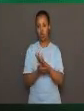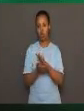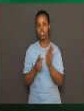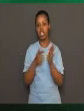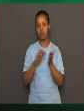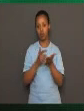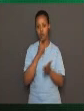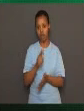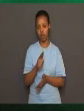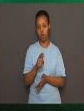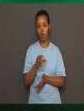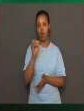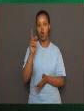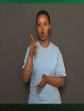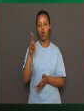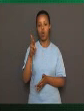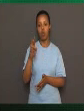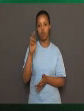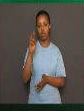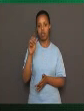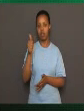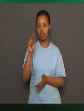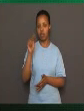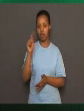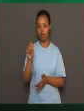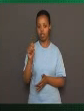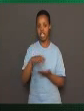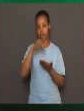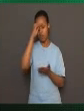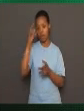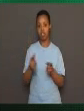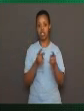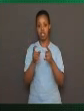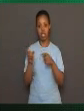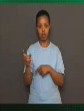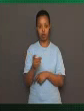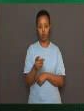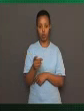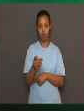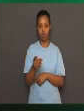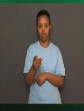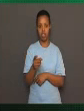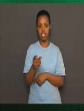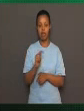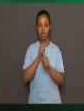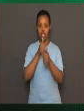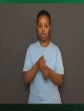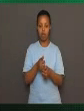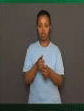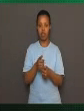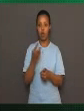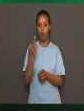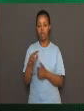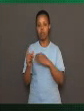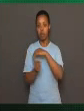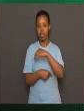Operant conditioning is a method of learning that occurs through rewards and punishments.